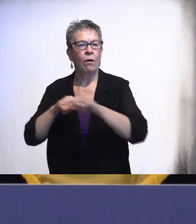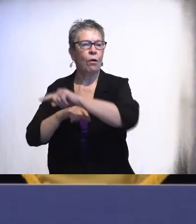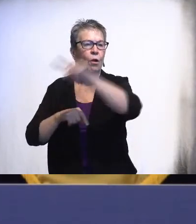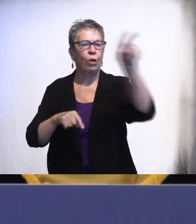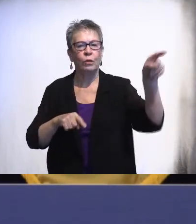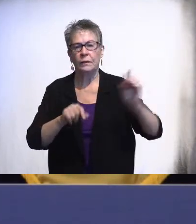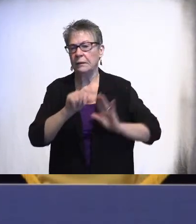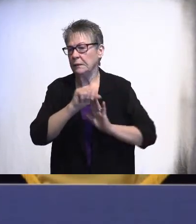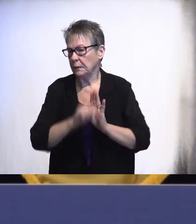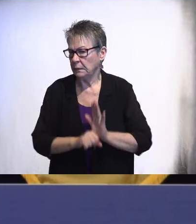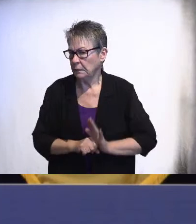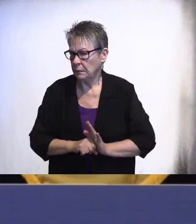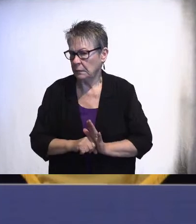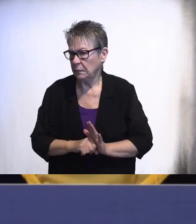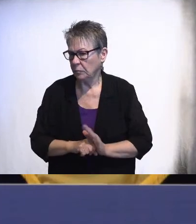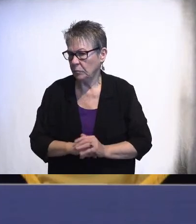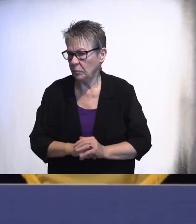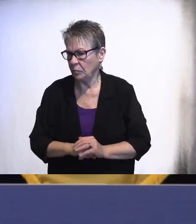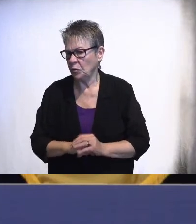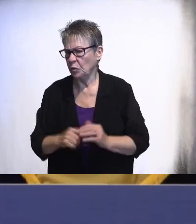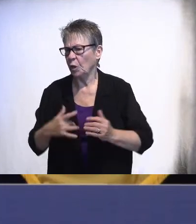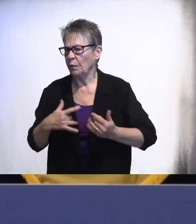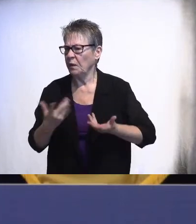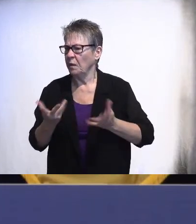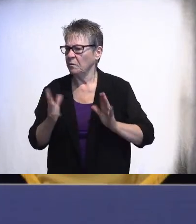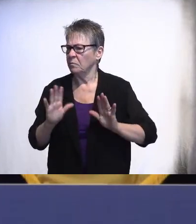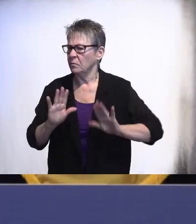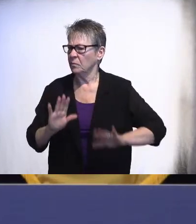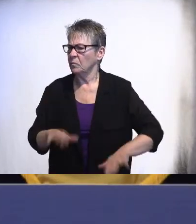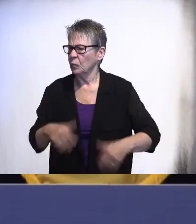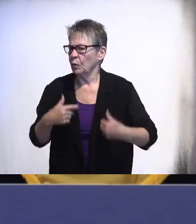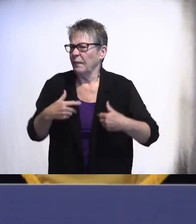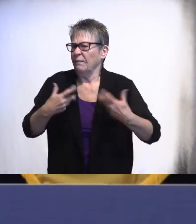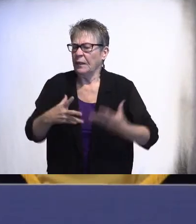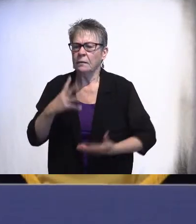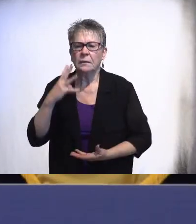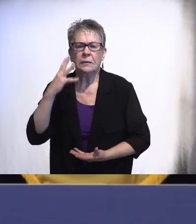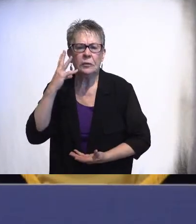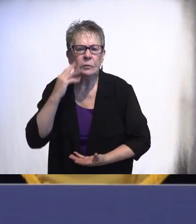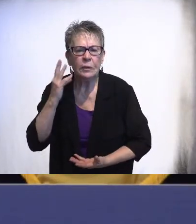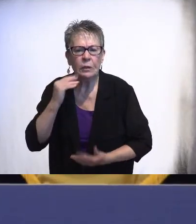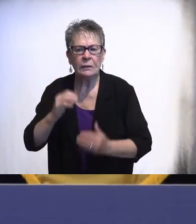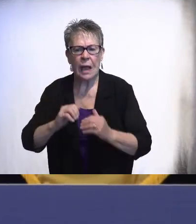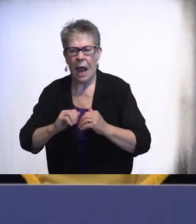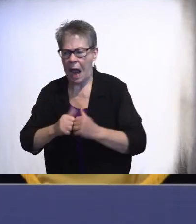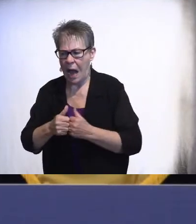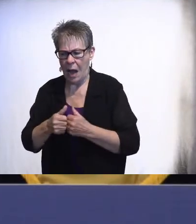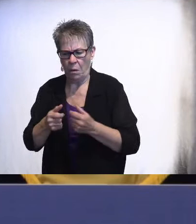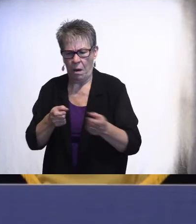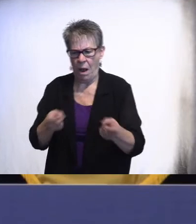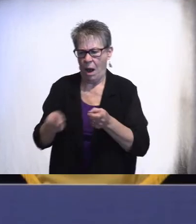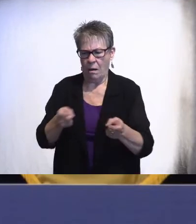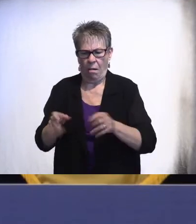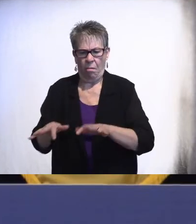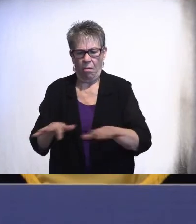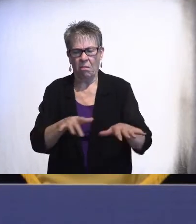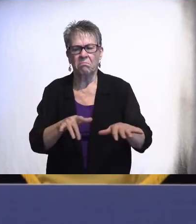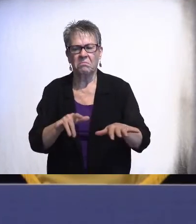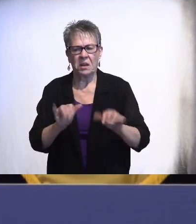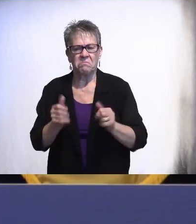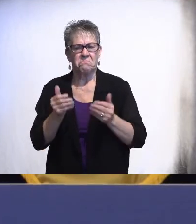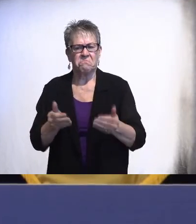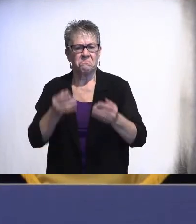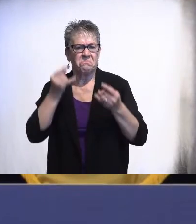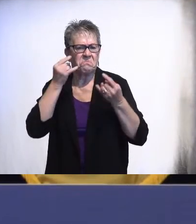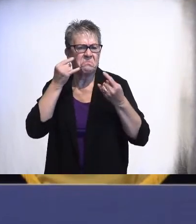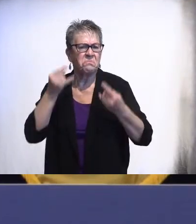responsibly, because we've gone through it first, we can responsibly take this step. The guidance very simply is because we've got